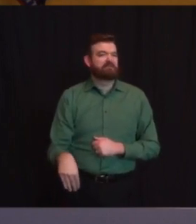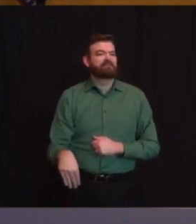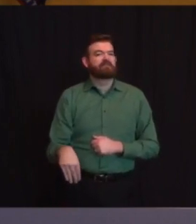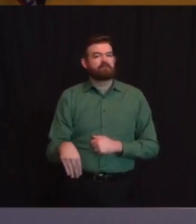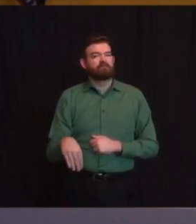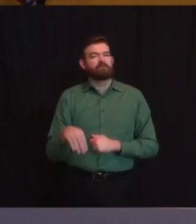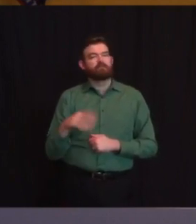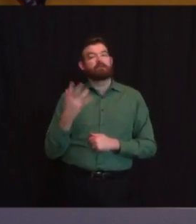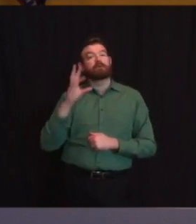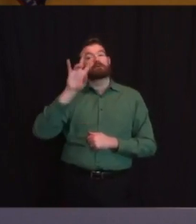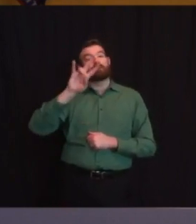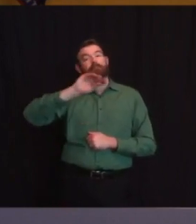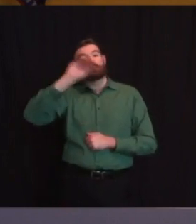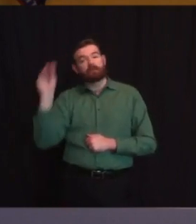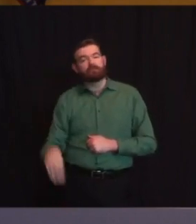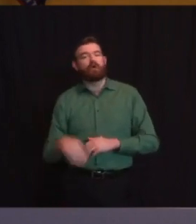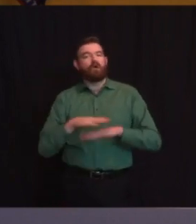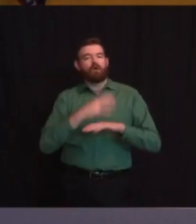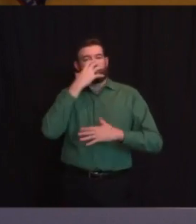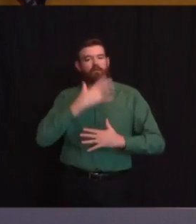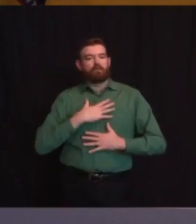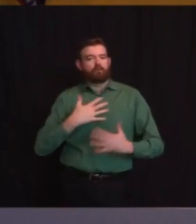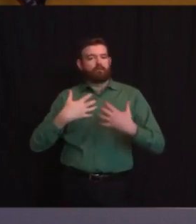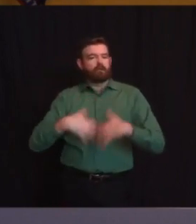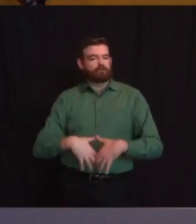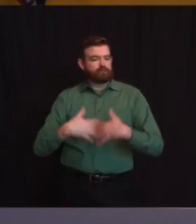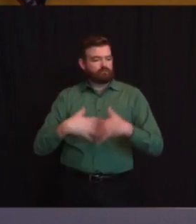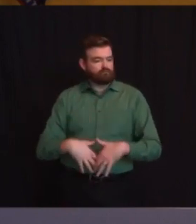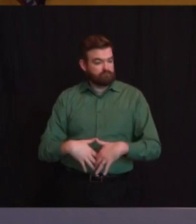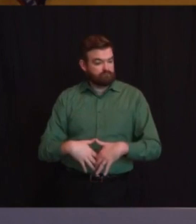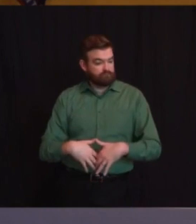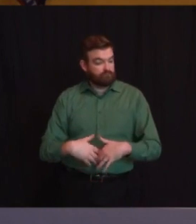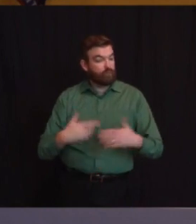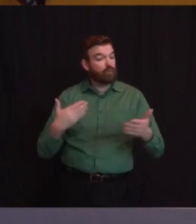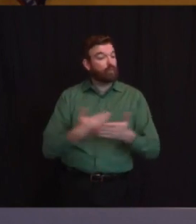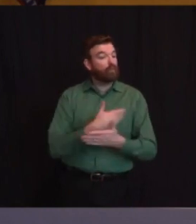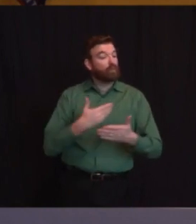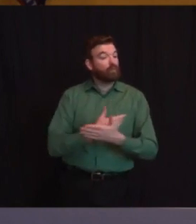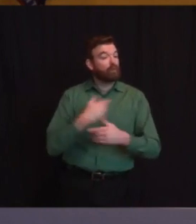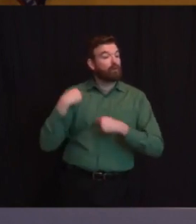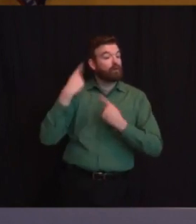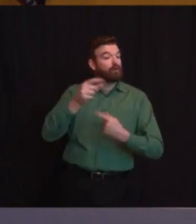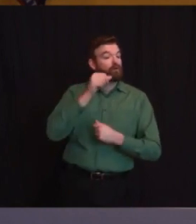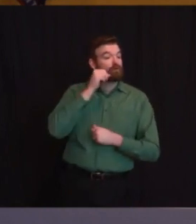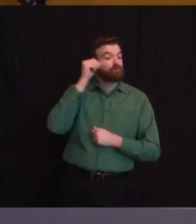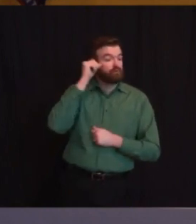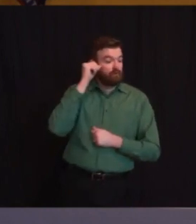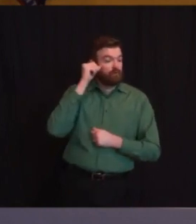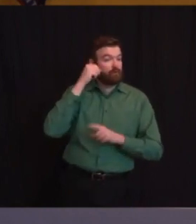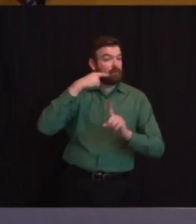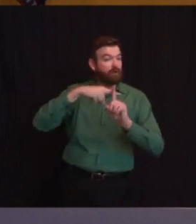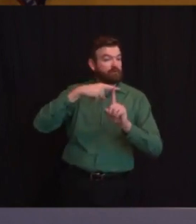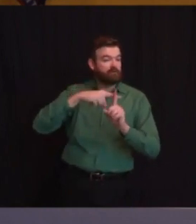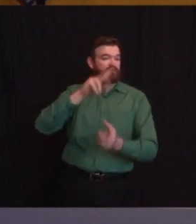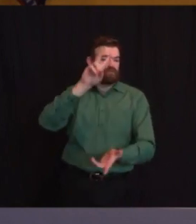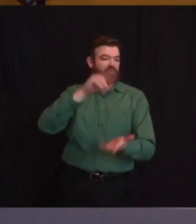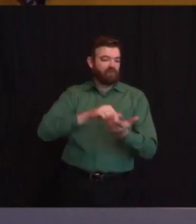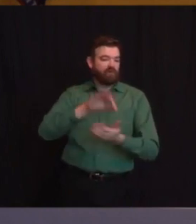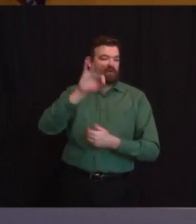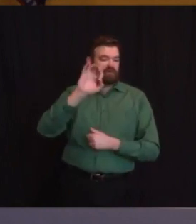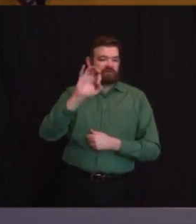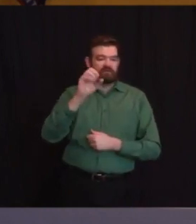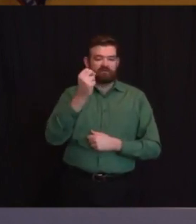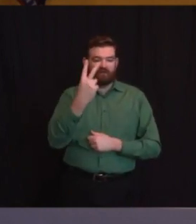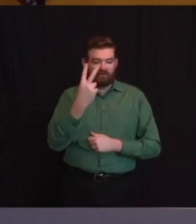we're reporting 2,912 new cases and 205 additional deaths. The breakdown of deaths